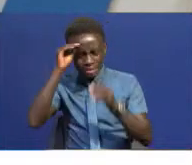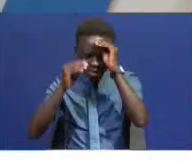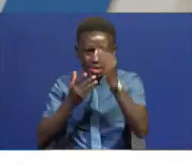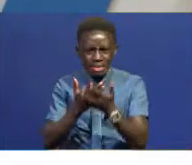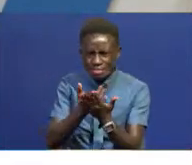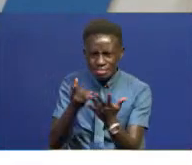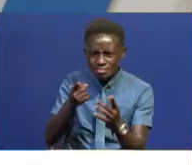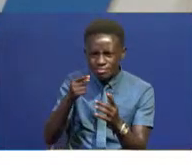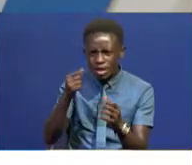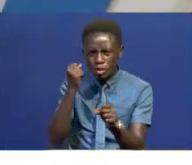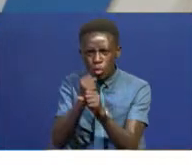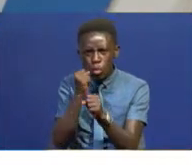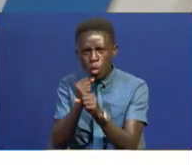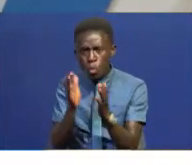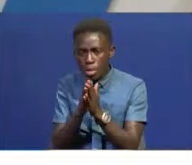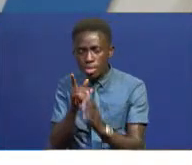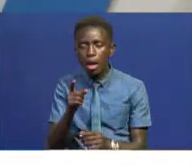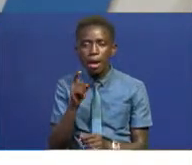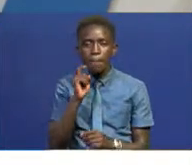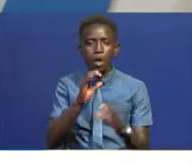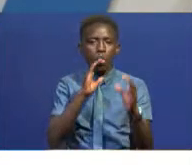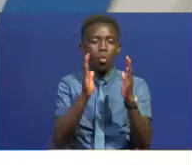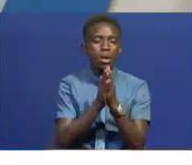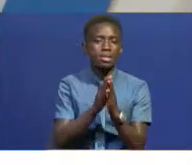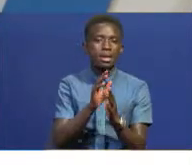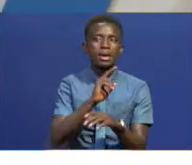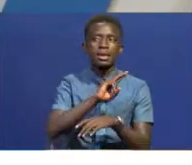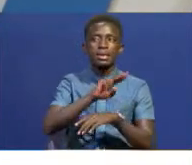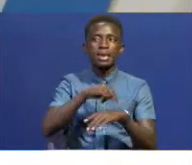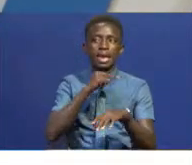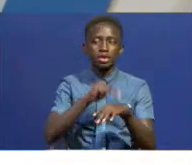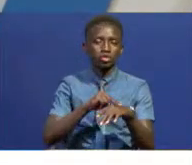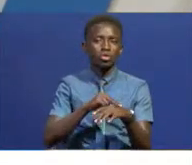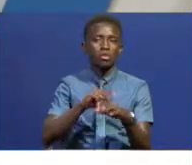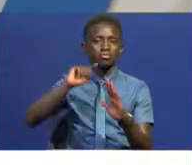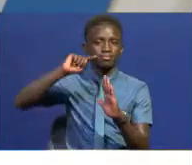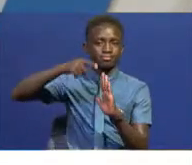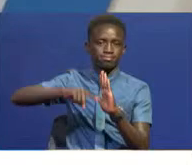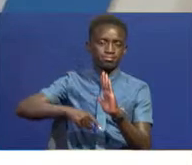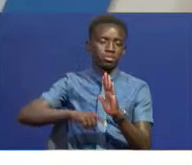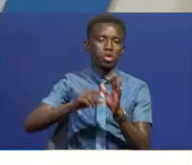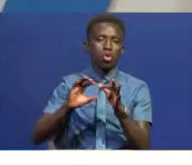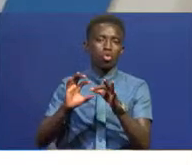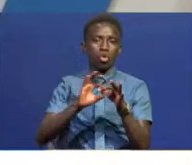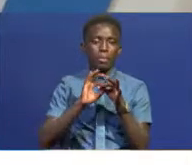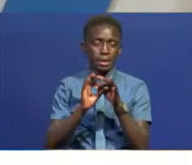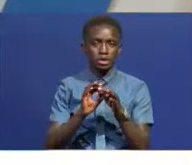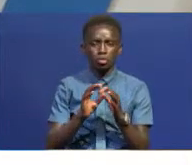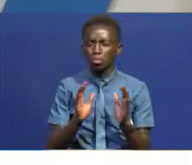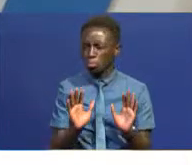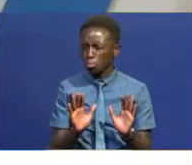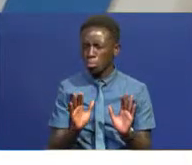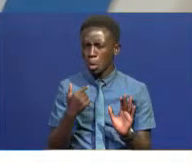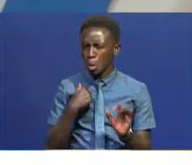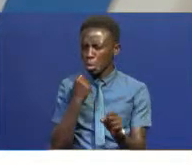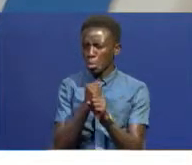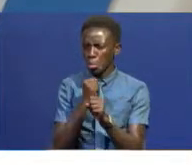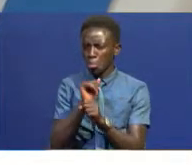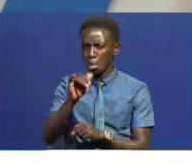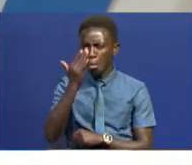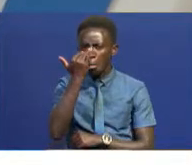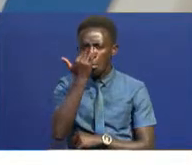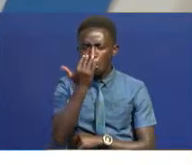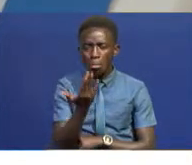must talk to the National Mining Corporation. Why are we doing so? You know, for us to grow, we must